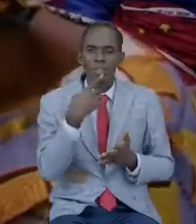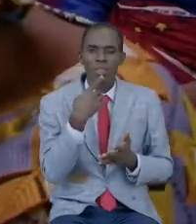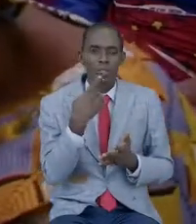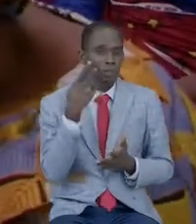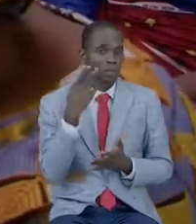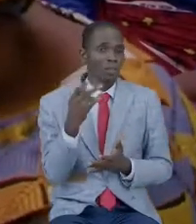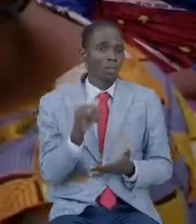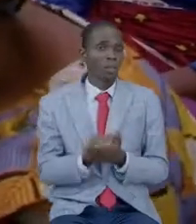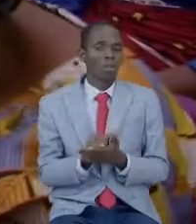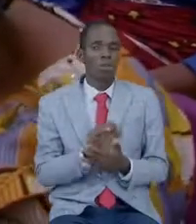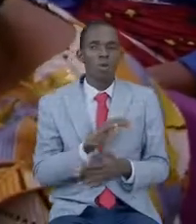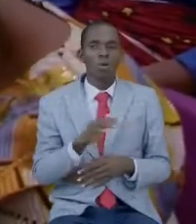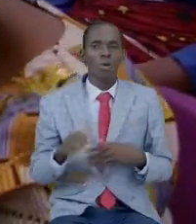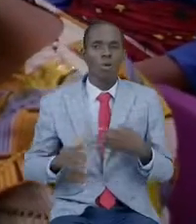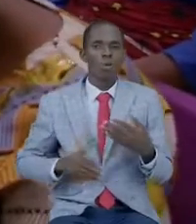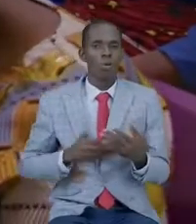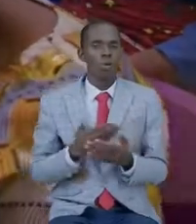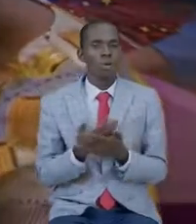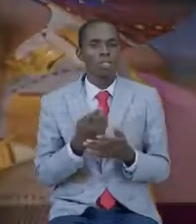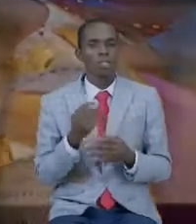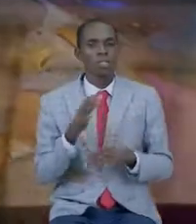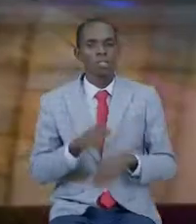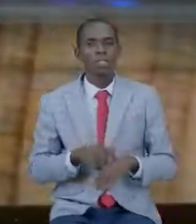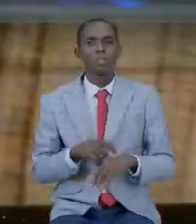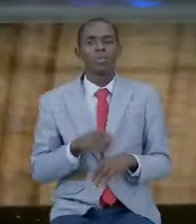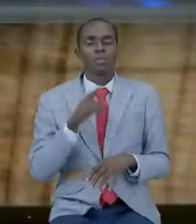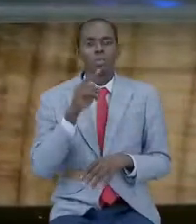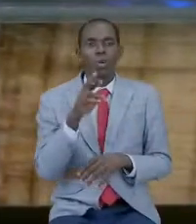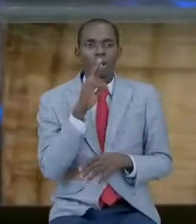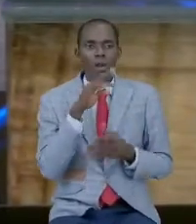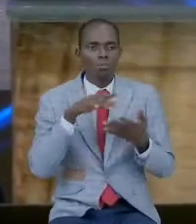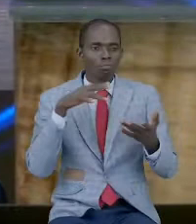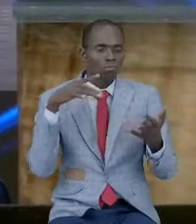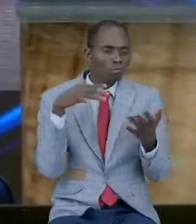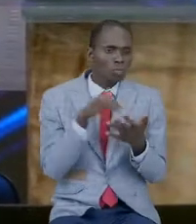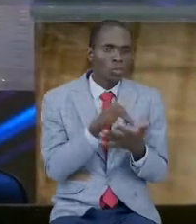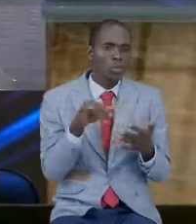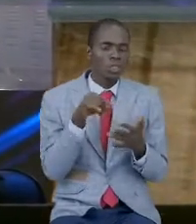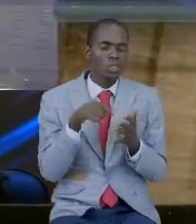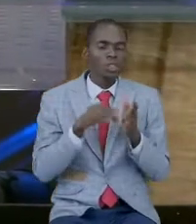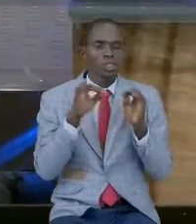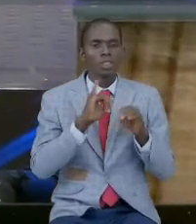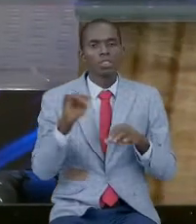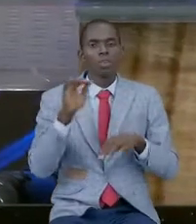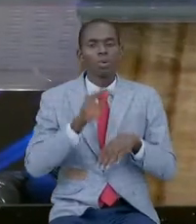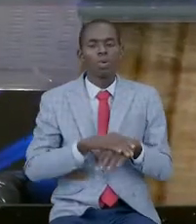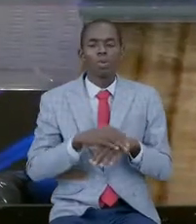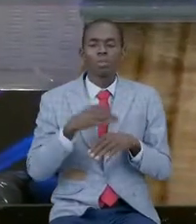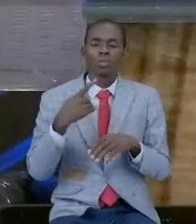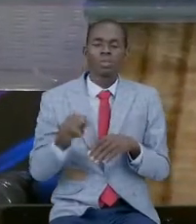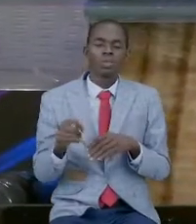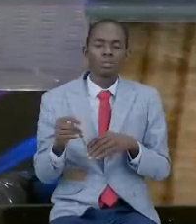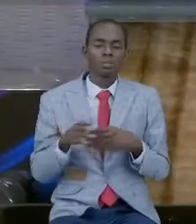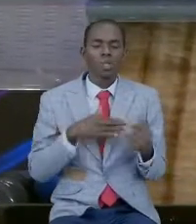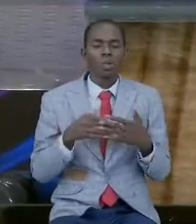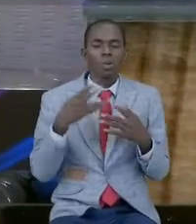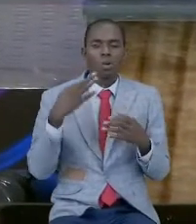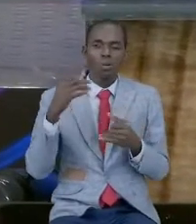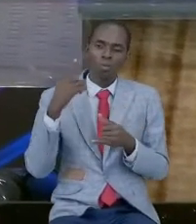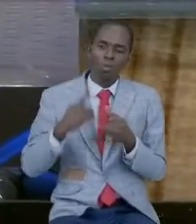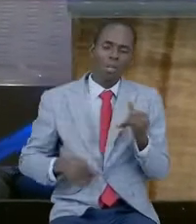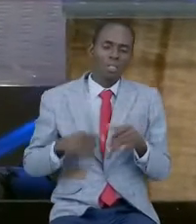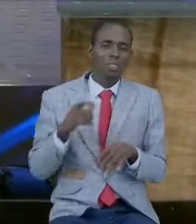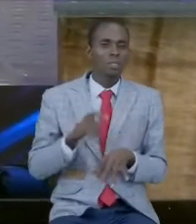all the time you're concerned the studies of the end time, whether the Jews will still come